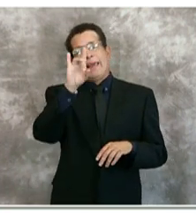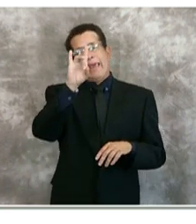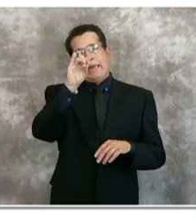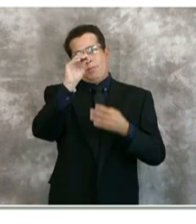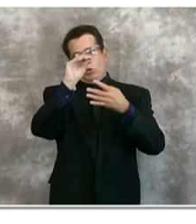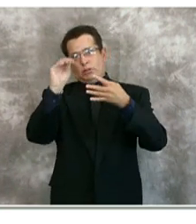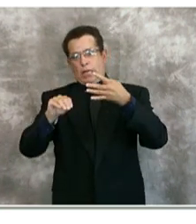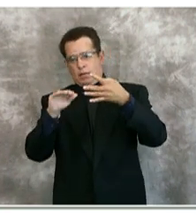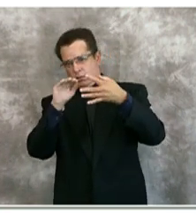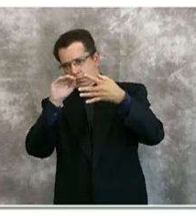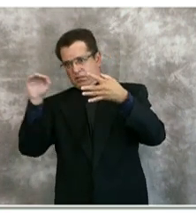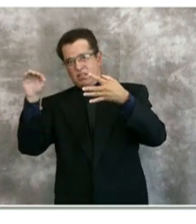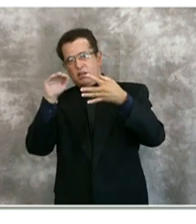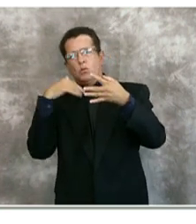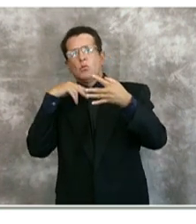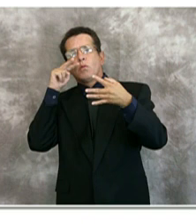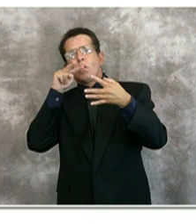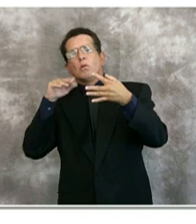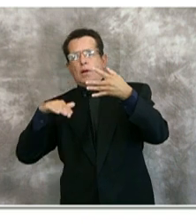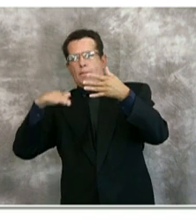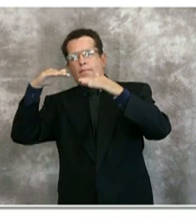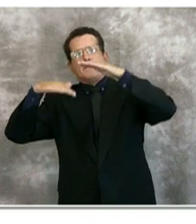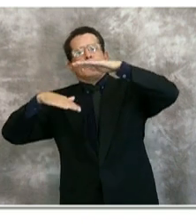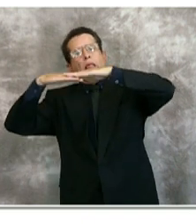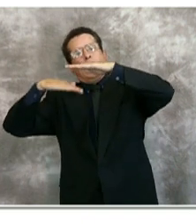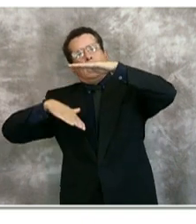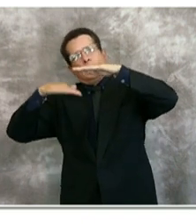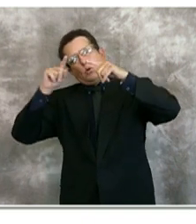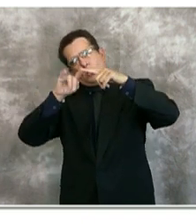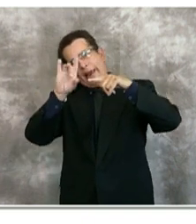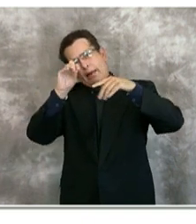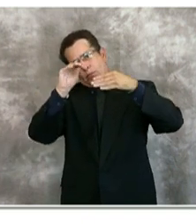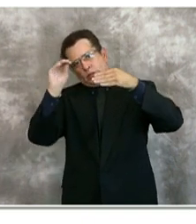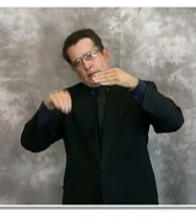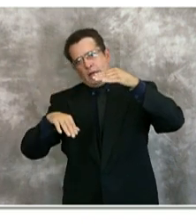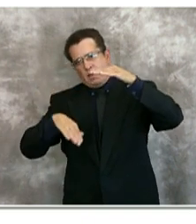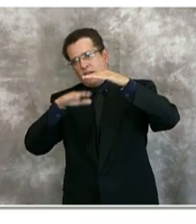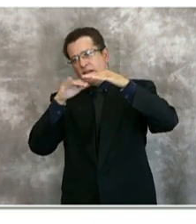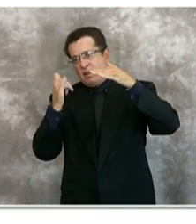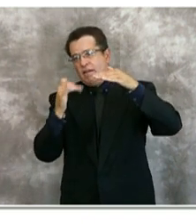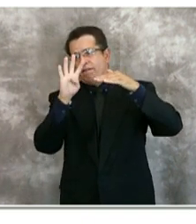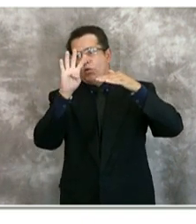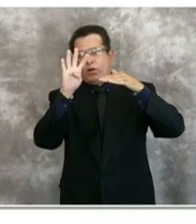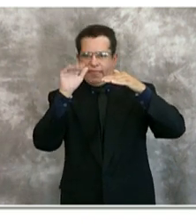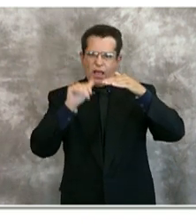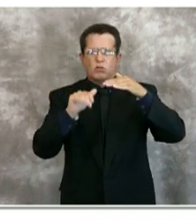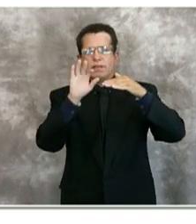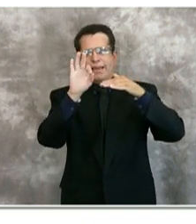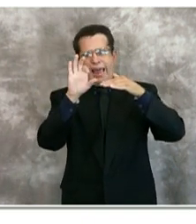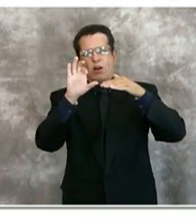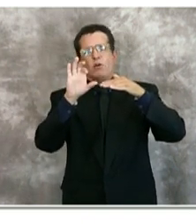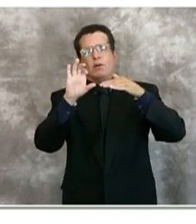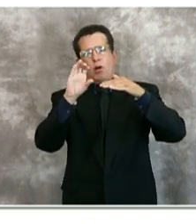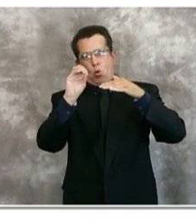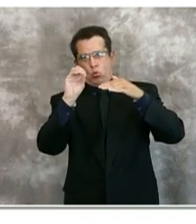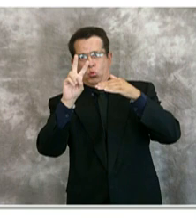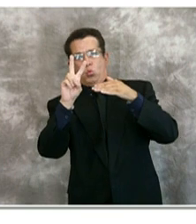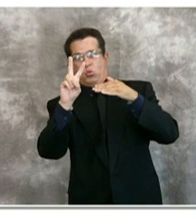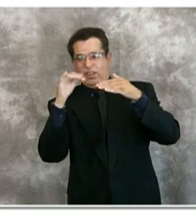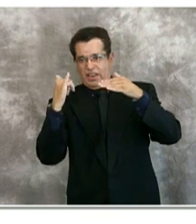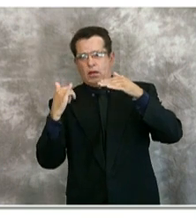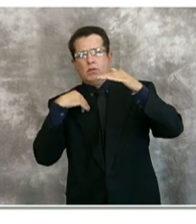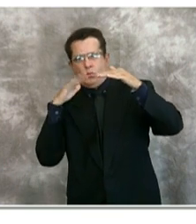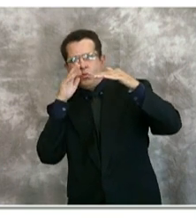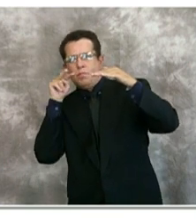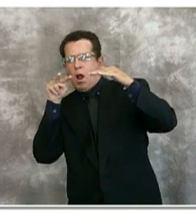80% trigger or metric for hospital system capacity sitting at 4,902. And so we will continue